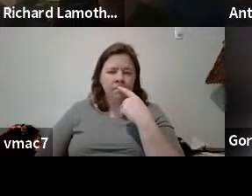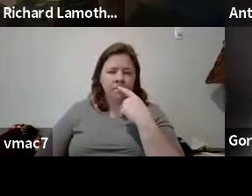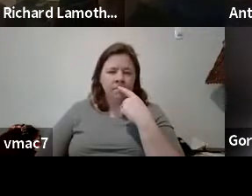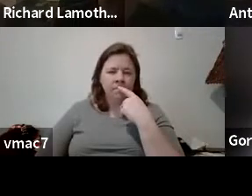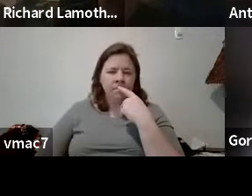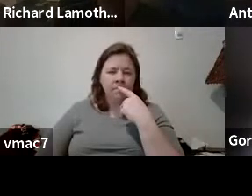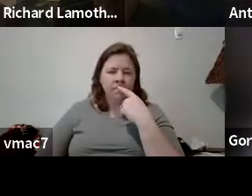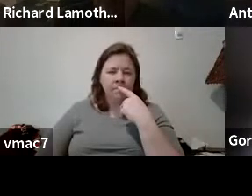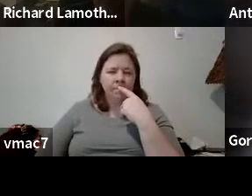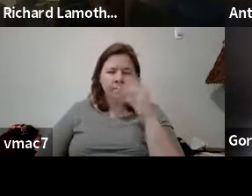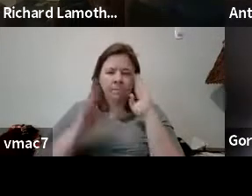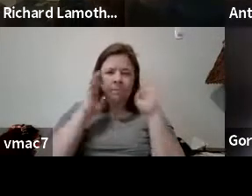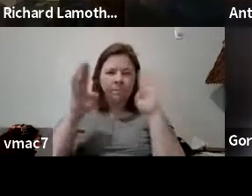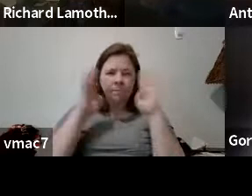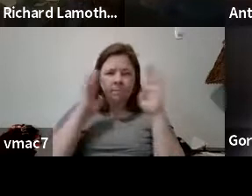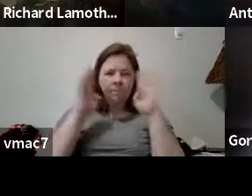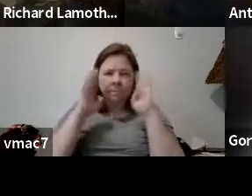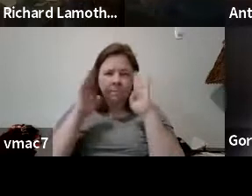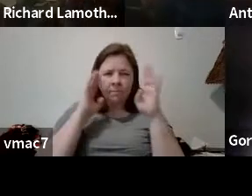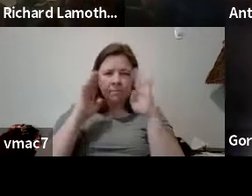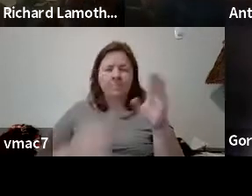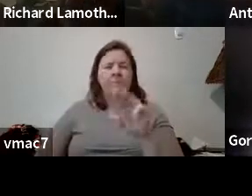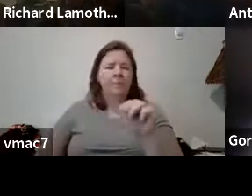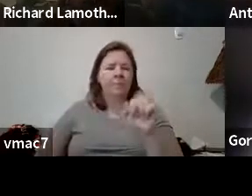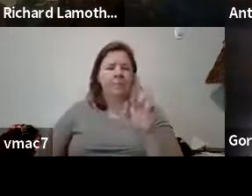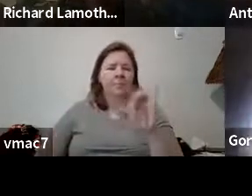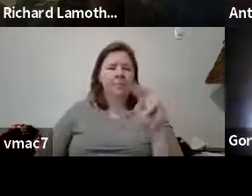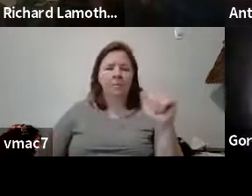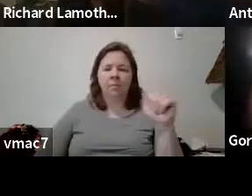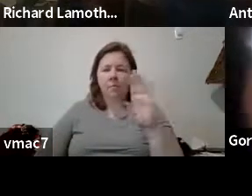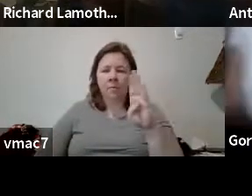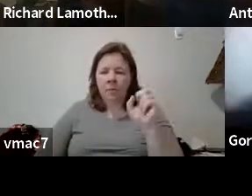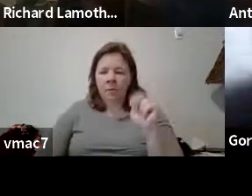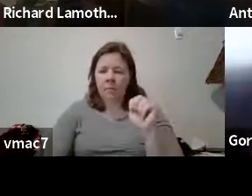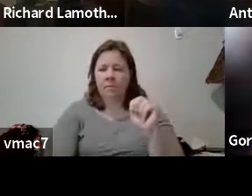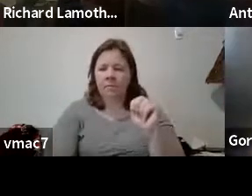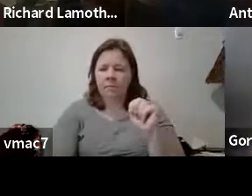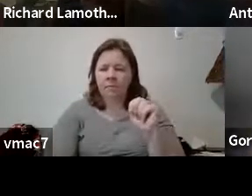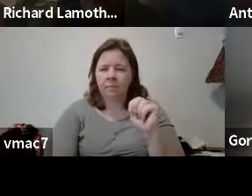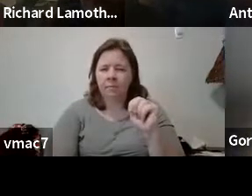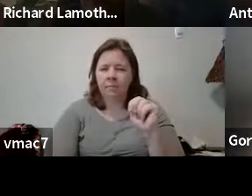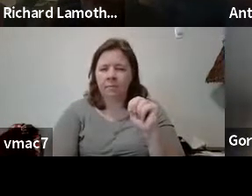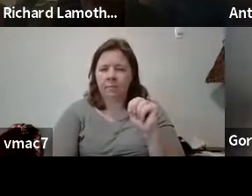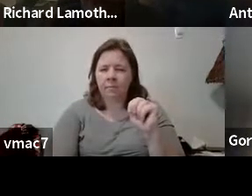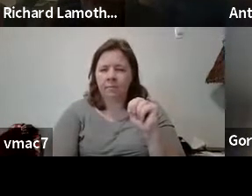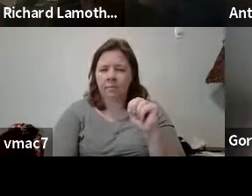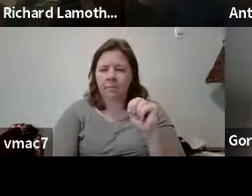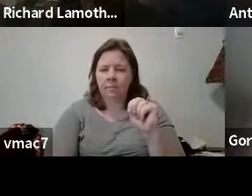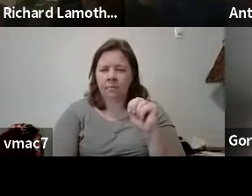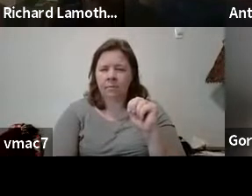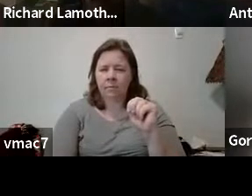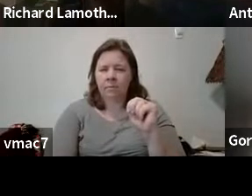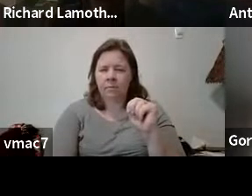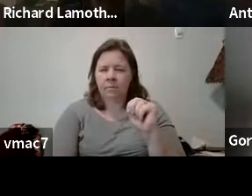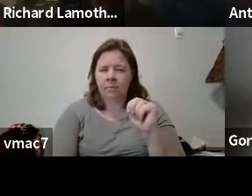Let's see. Hello, Marina. And hello, everyone Ben of this Santos. panel. I'm speaking from Portugal, of